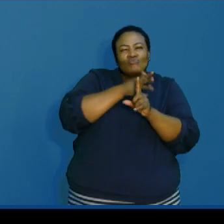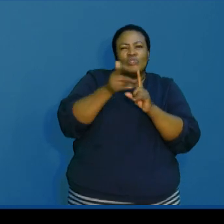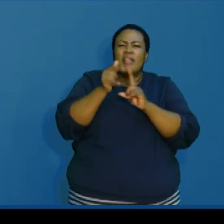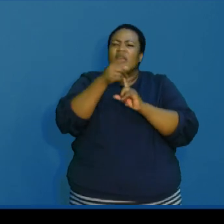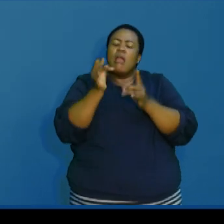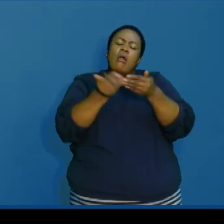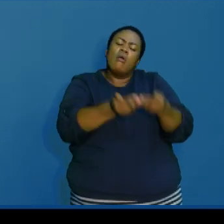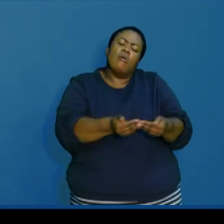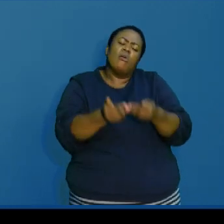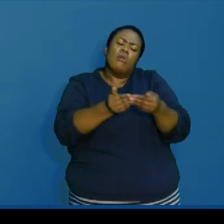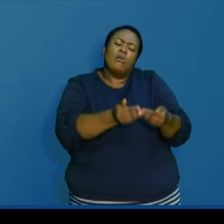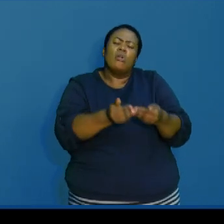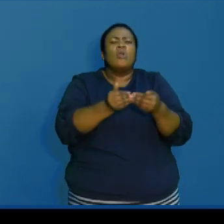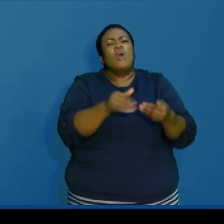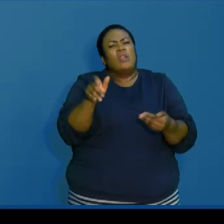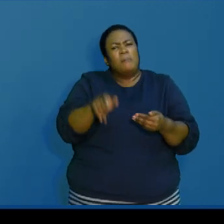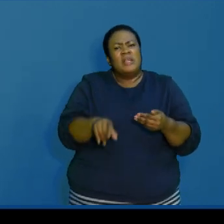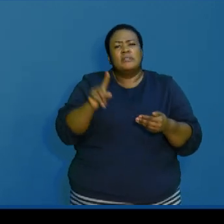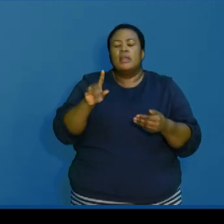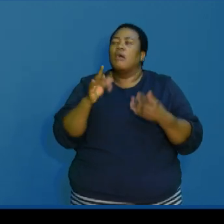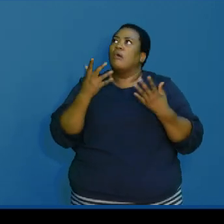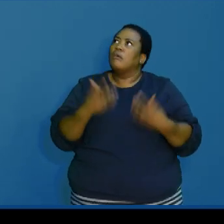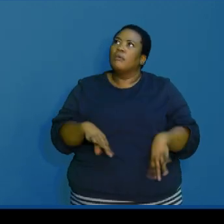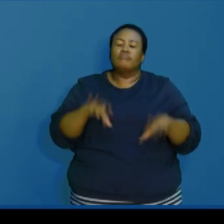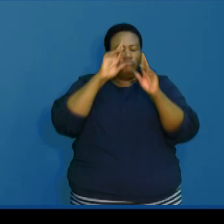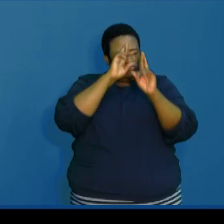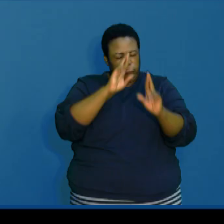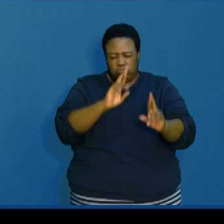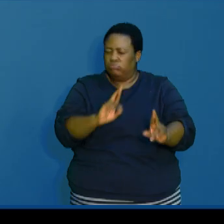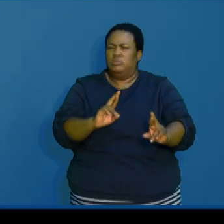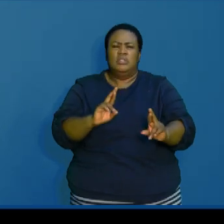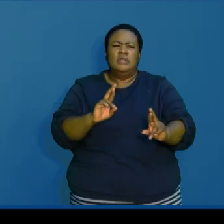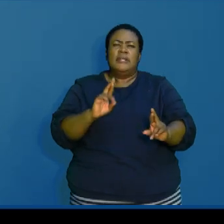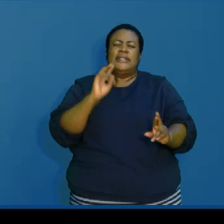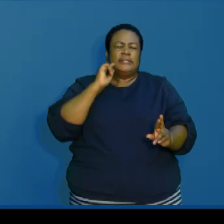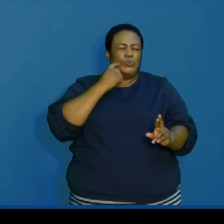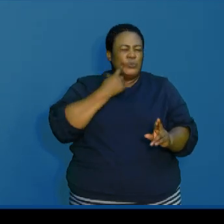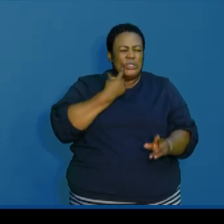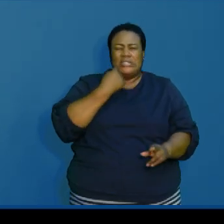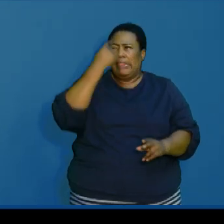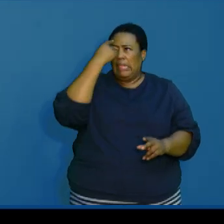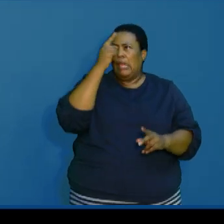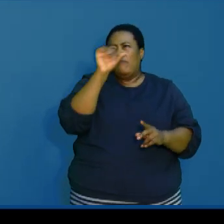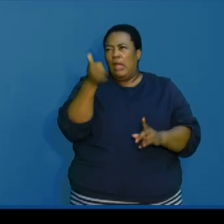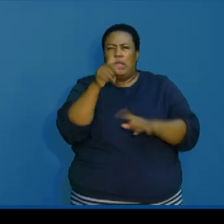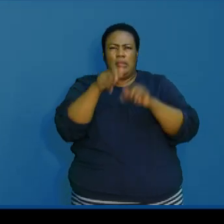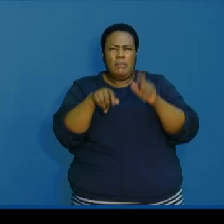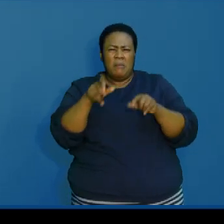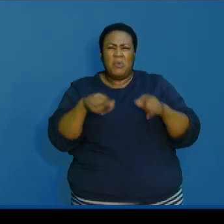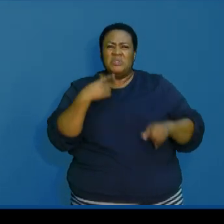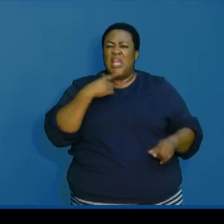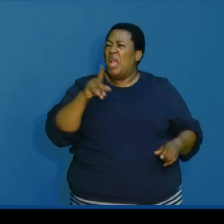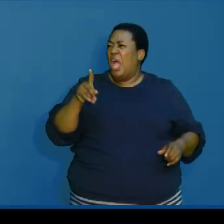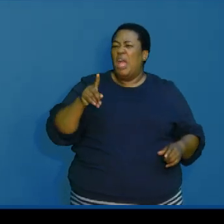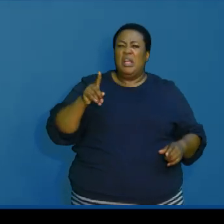caring, they're polite, they're respectful, and sweet and thoughtful. Instead of saying she's a mean